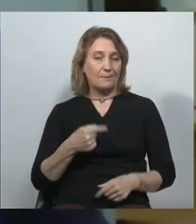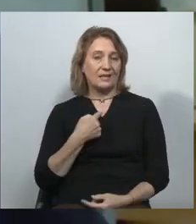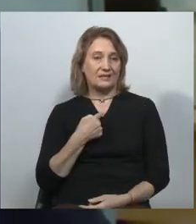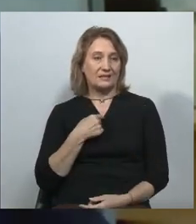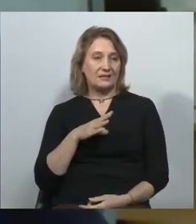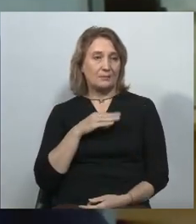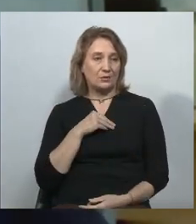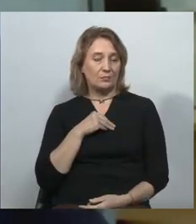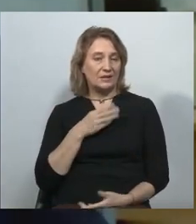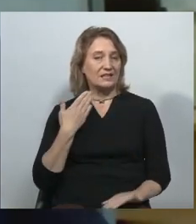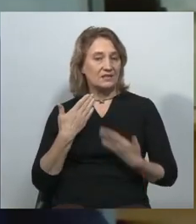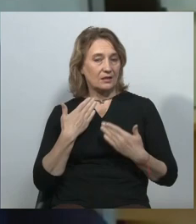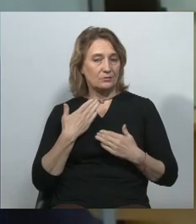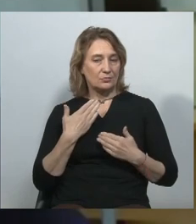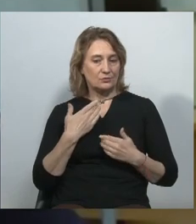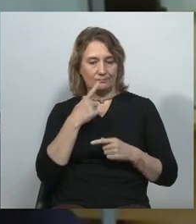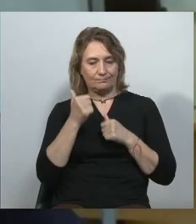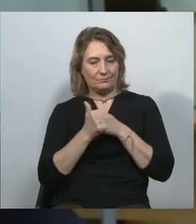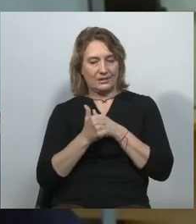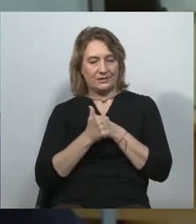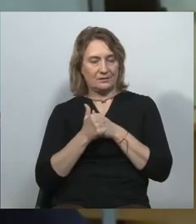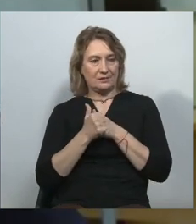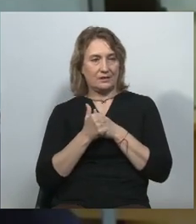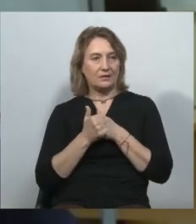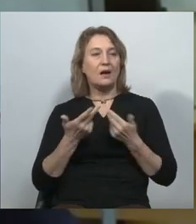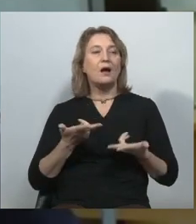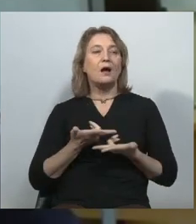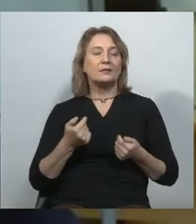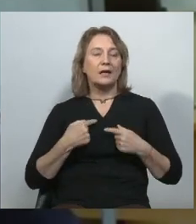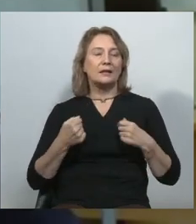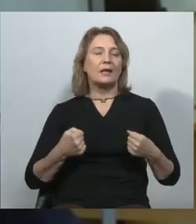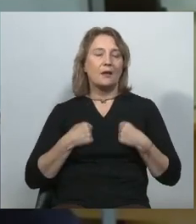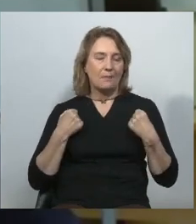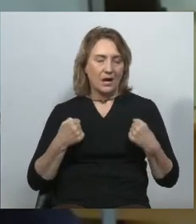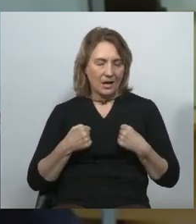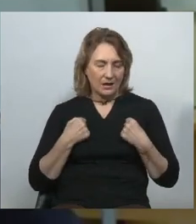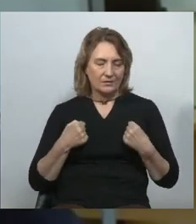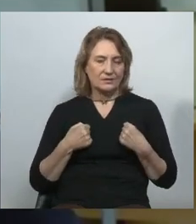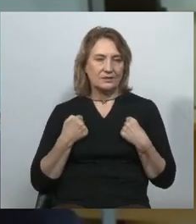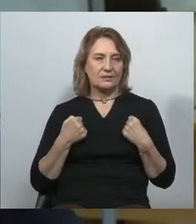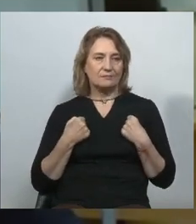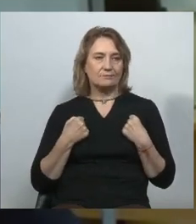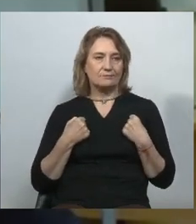anybody if it's something very personal to me. So I'm trying to